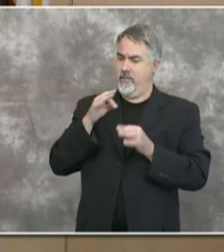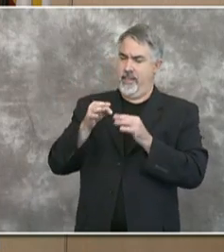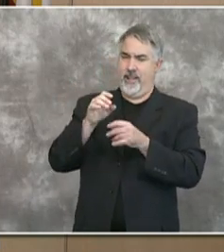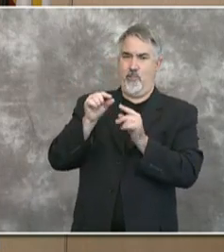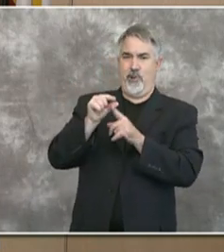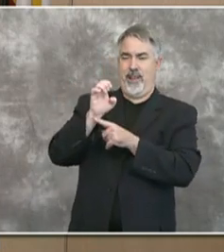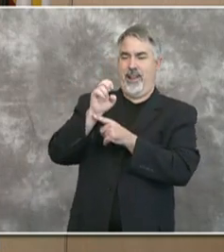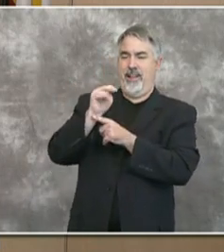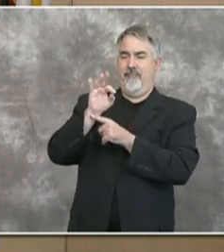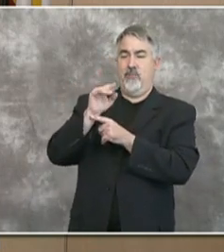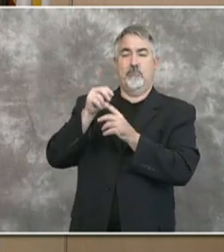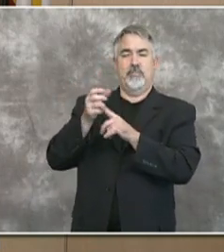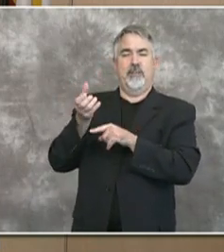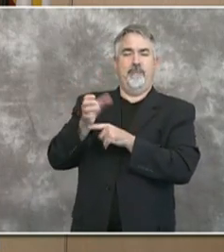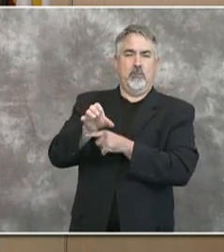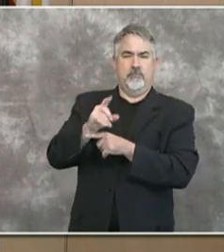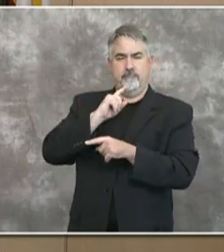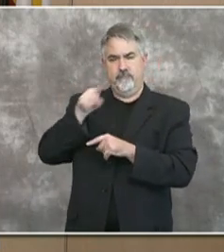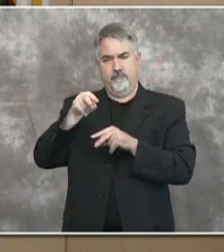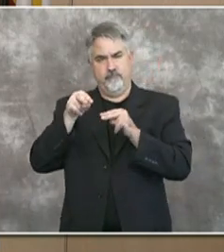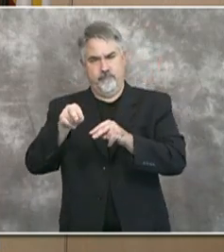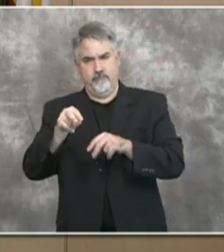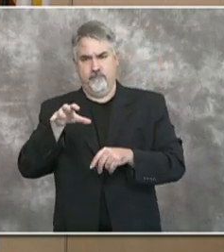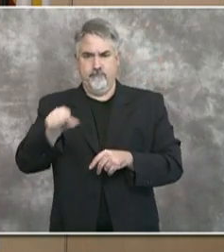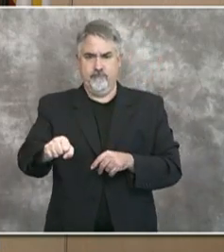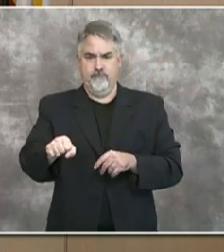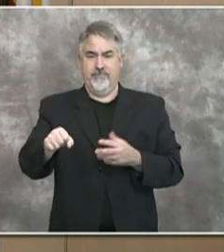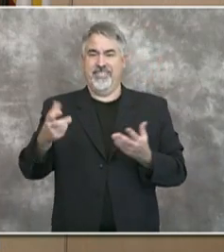be everywhere, but we want to